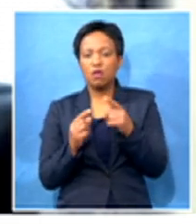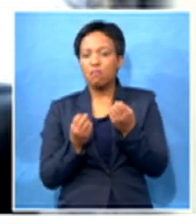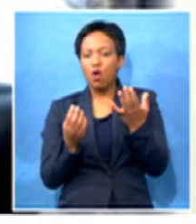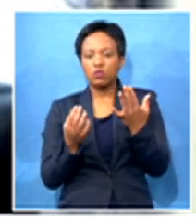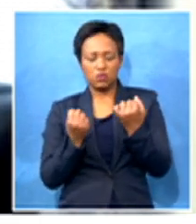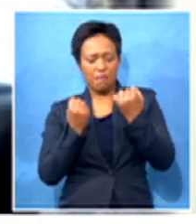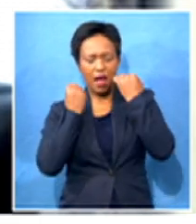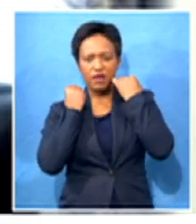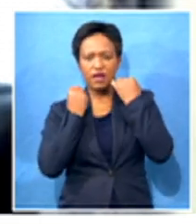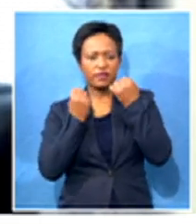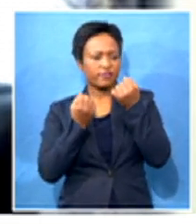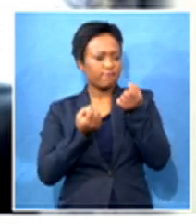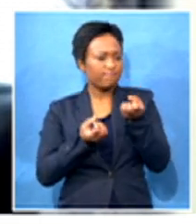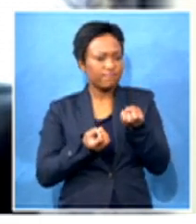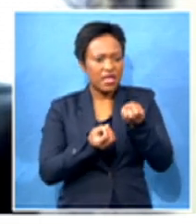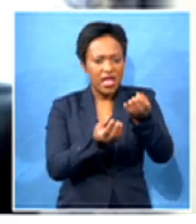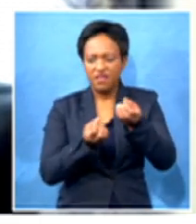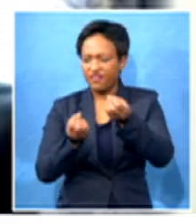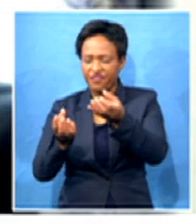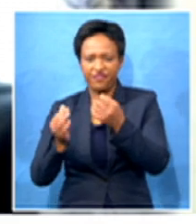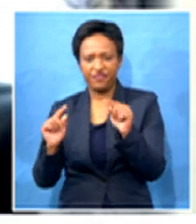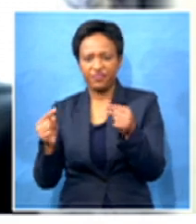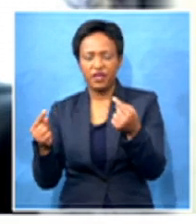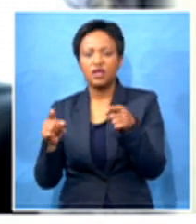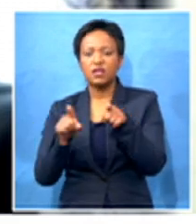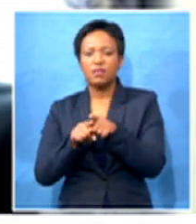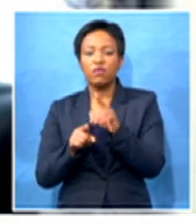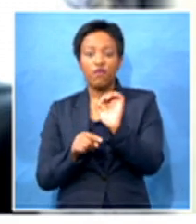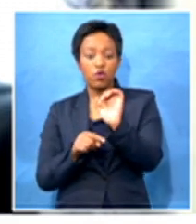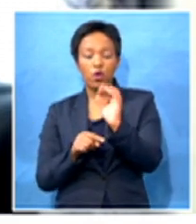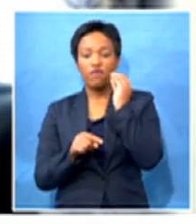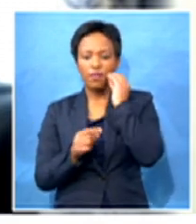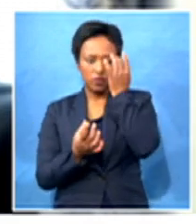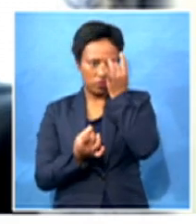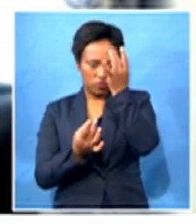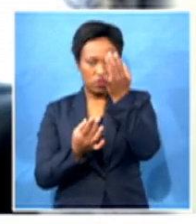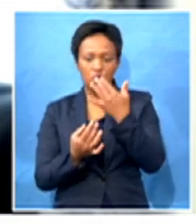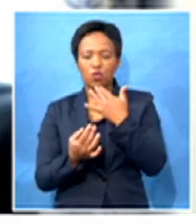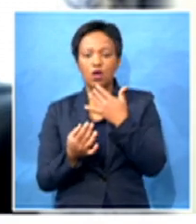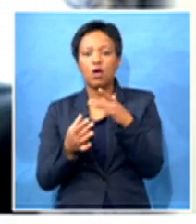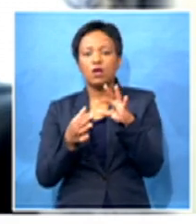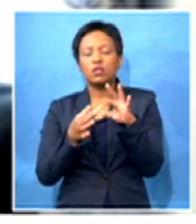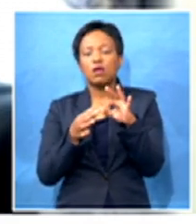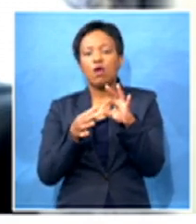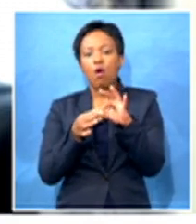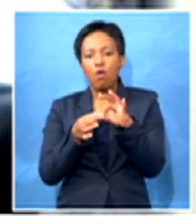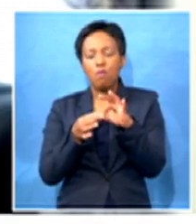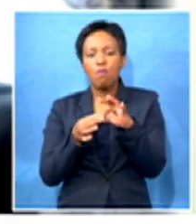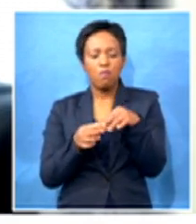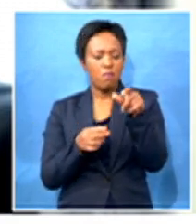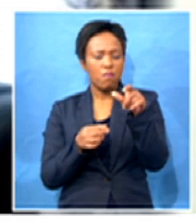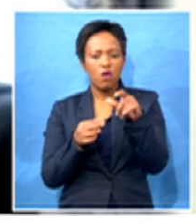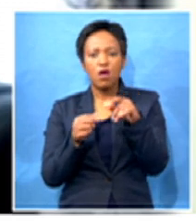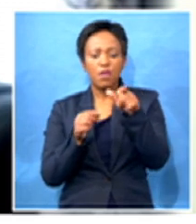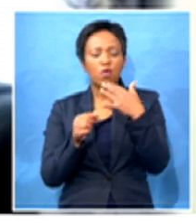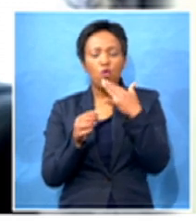distributed. And for your information, I went to Escort, where our homeless people were put under